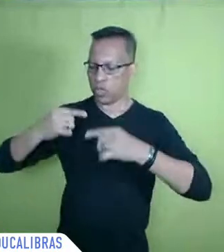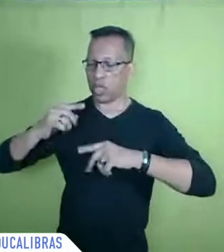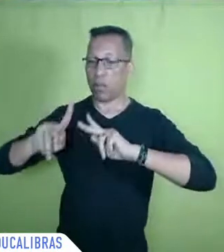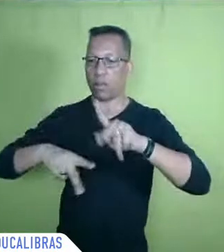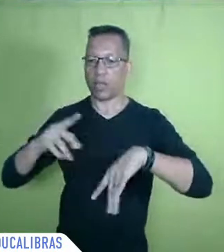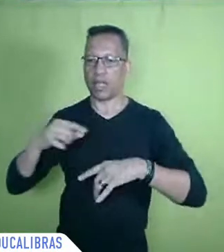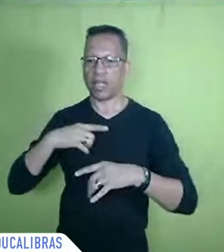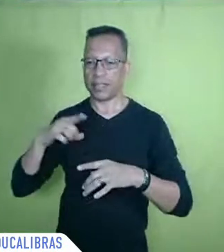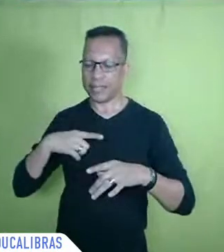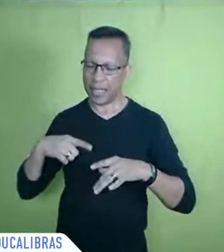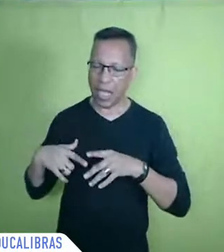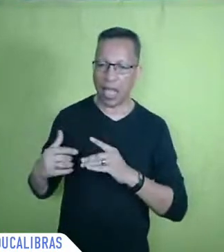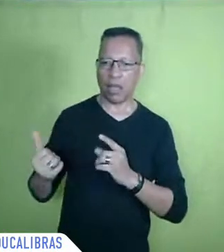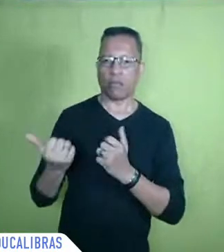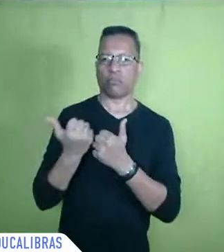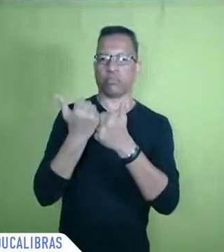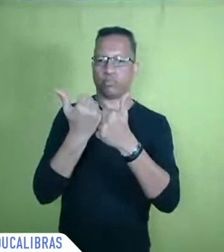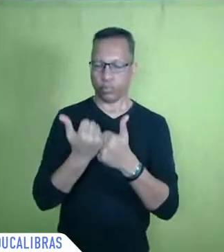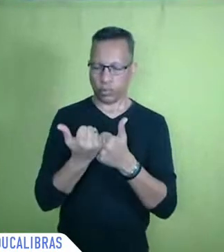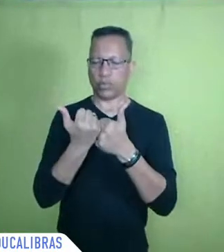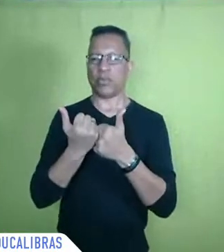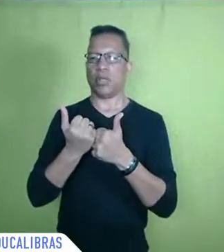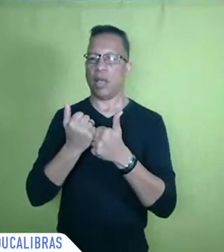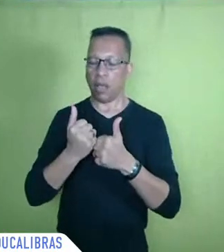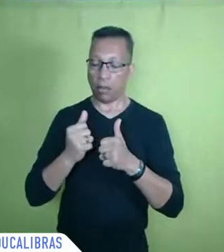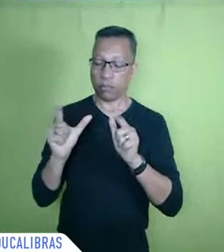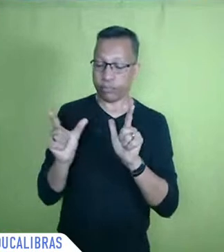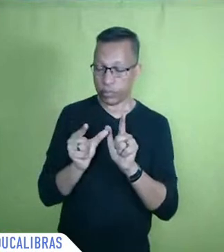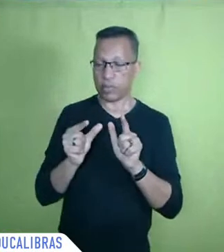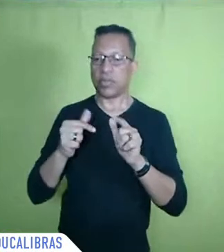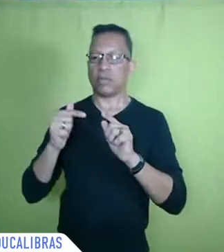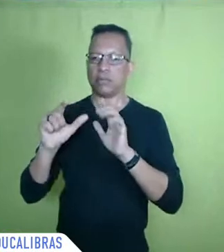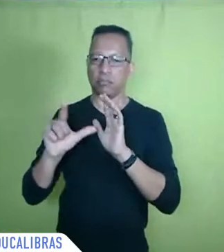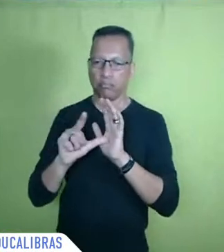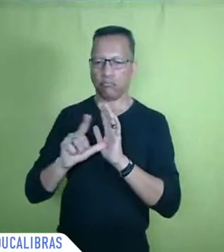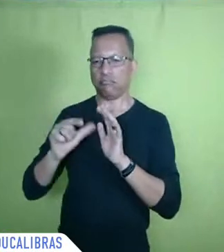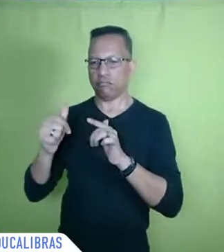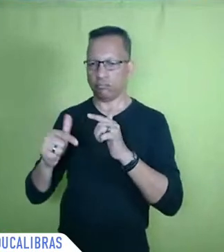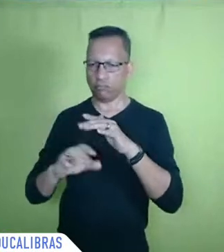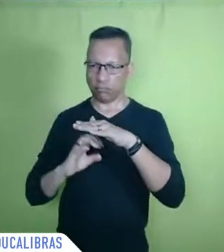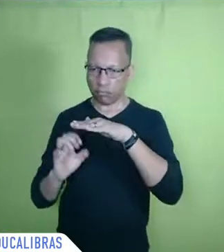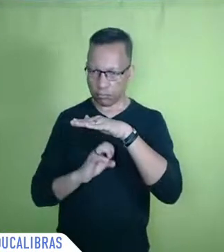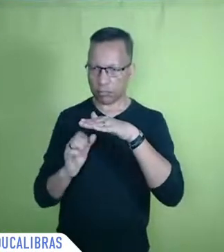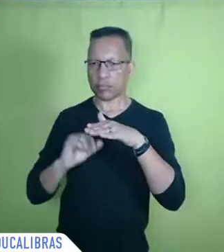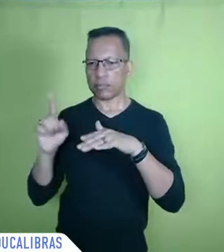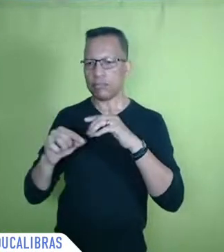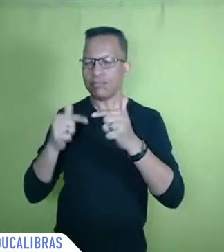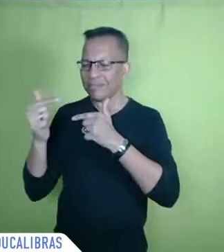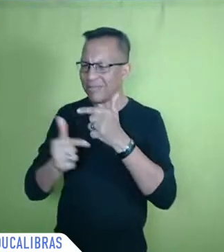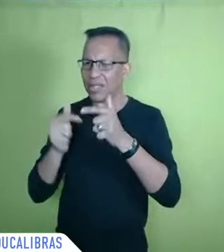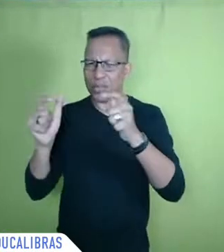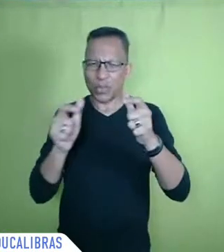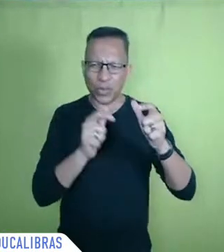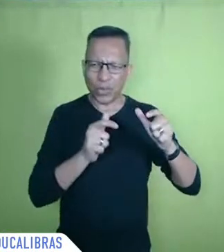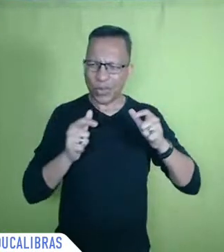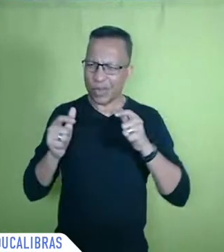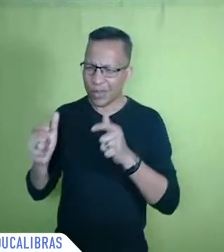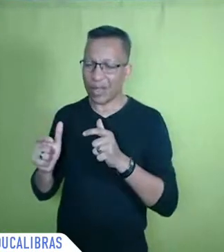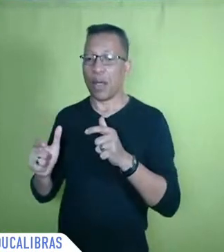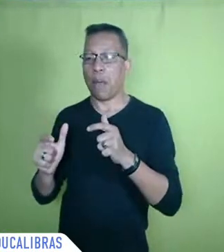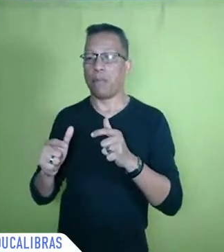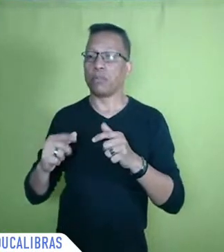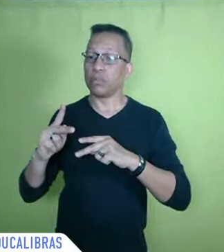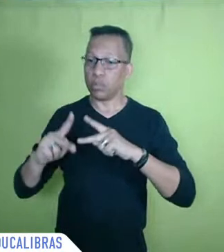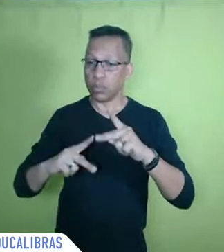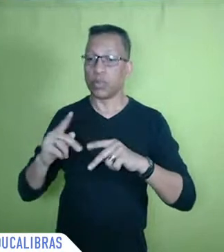She developed public policies in support to small and medium businesses in the country. She has worked in